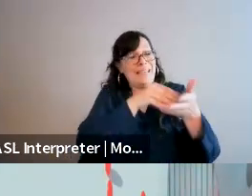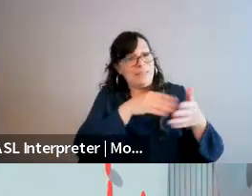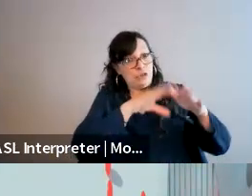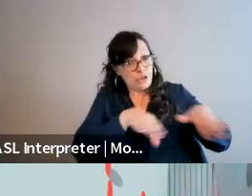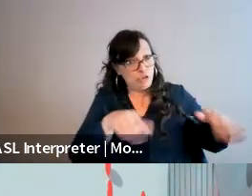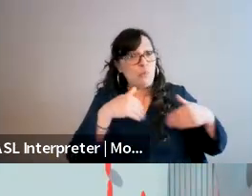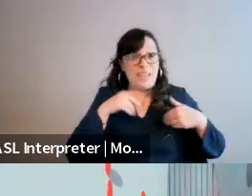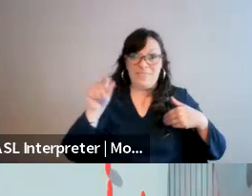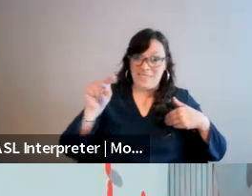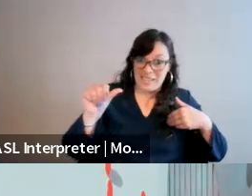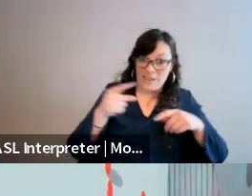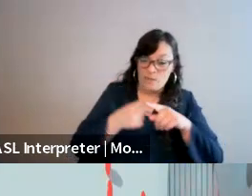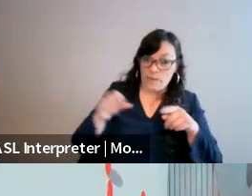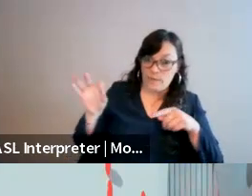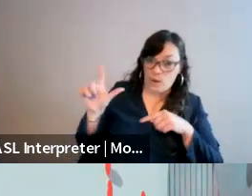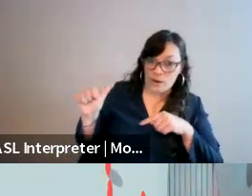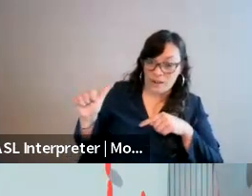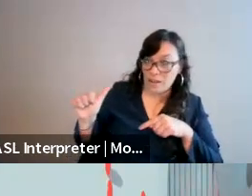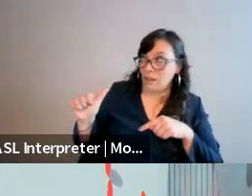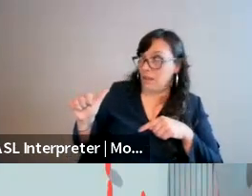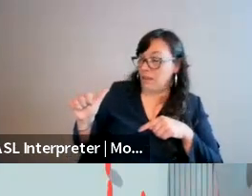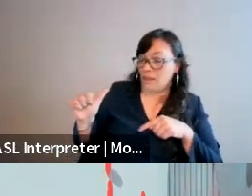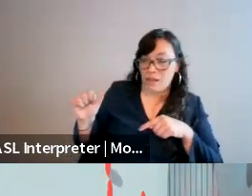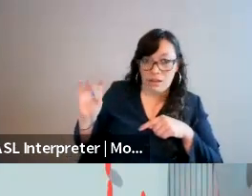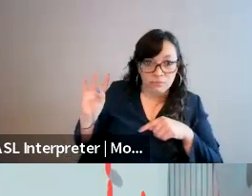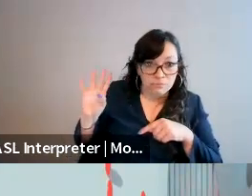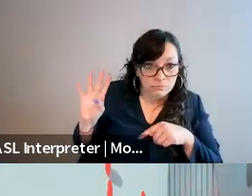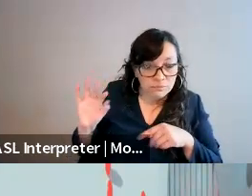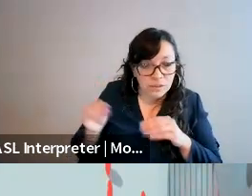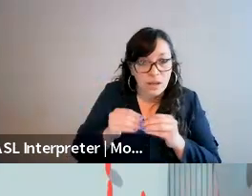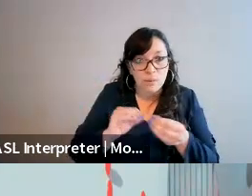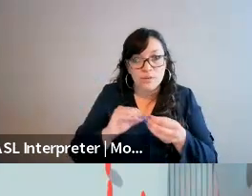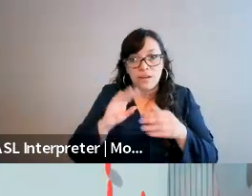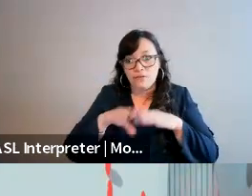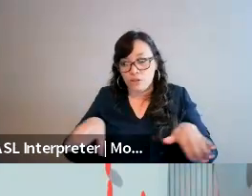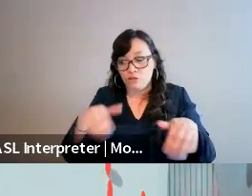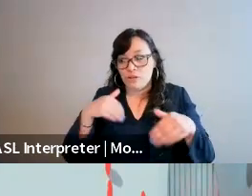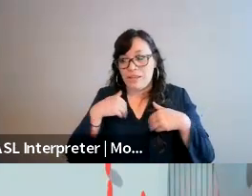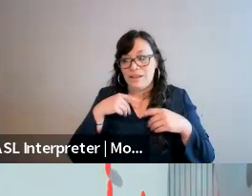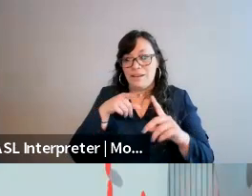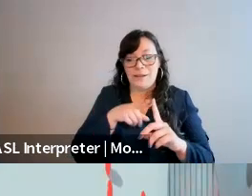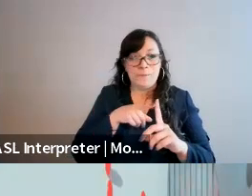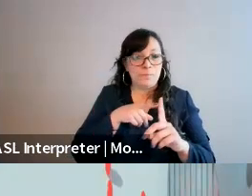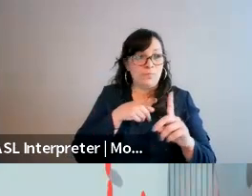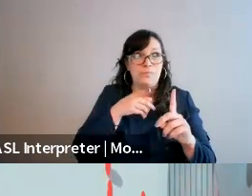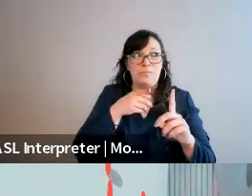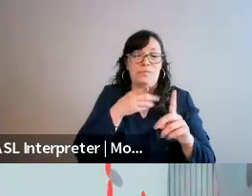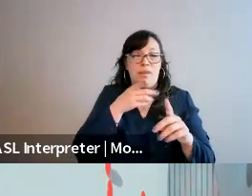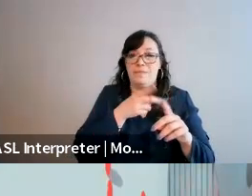on that from Florida that's astounding, looking at the number of children that are getting taken up to psychiatric hospitals against their